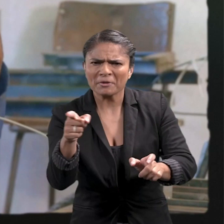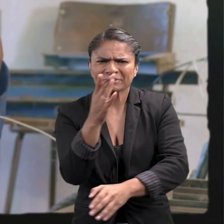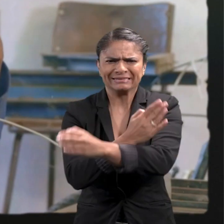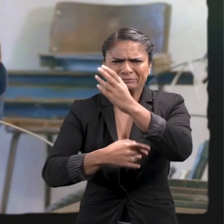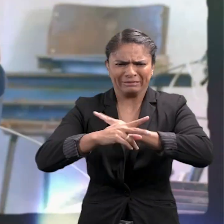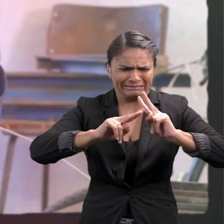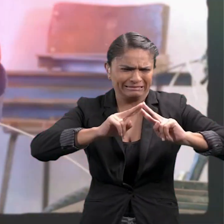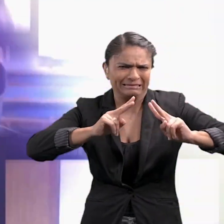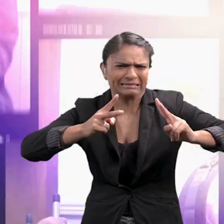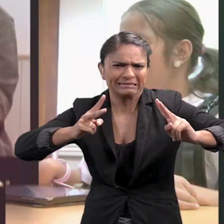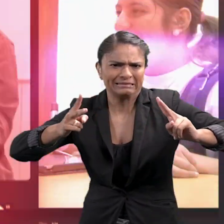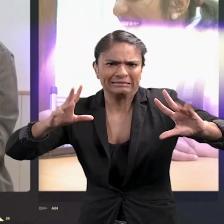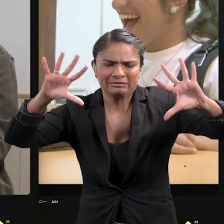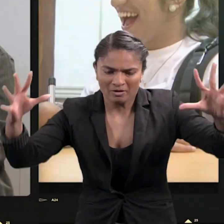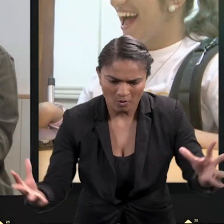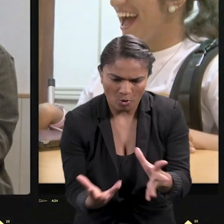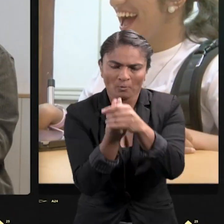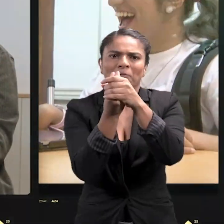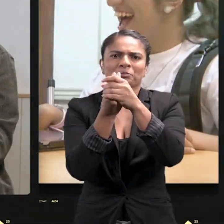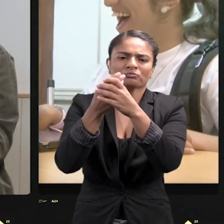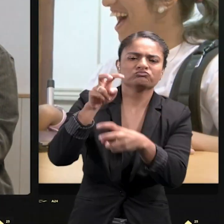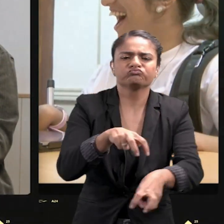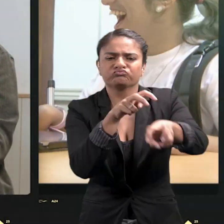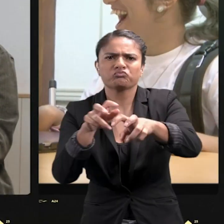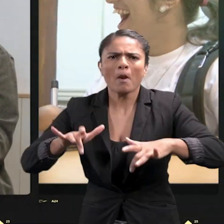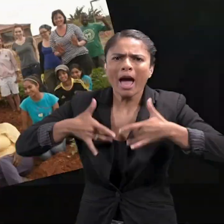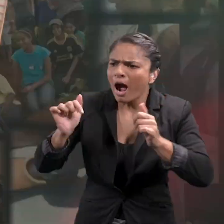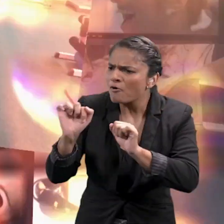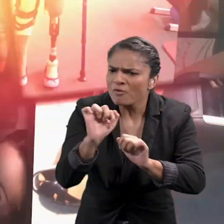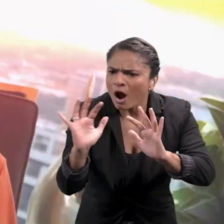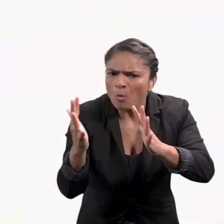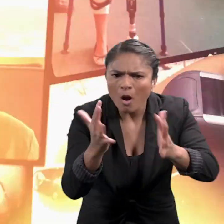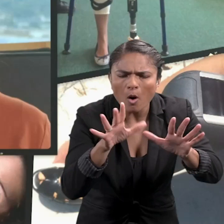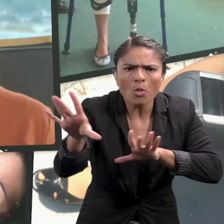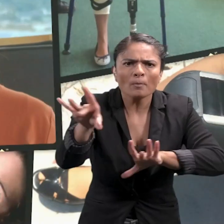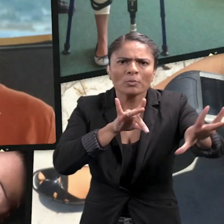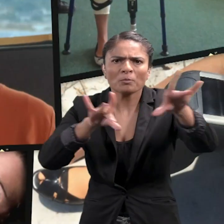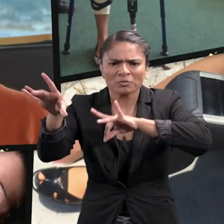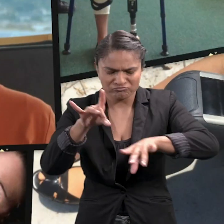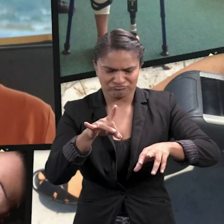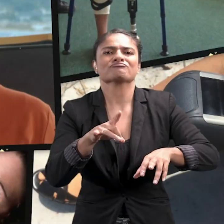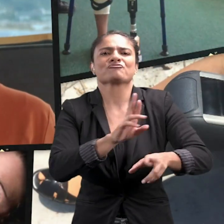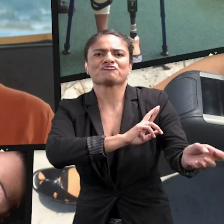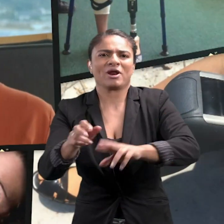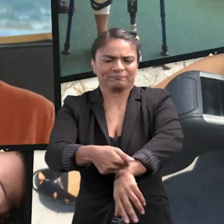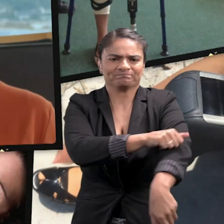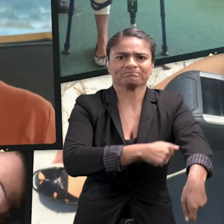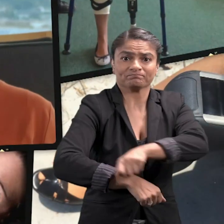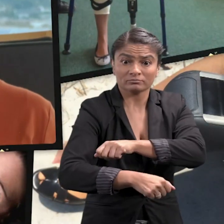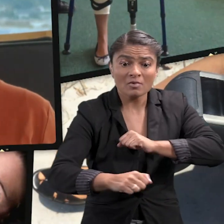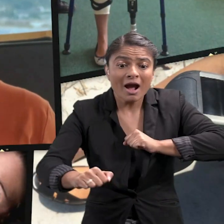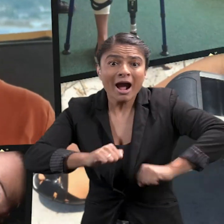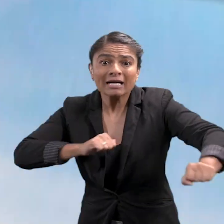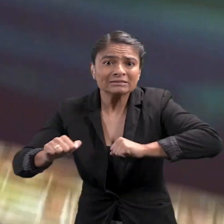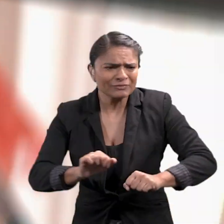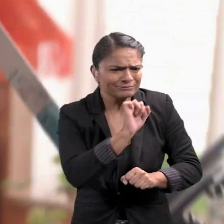with disabilities, taking you on a journey with valuable life lessons and intriguing personalities, leaving you ready for action. Activated